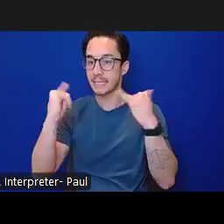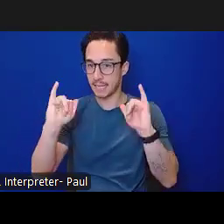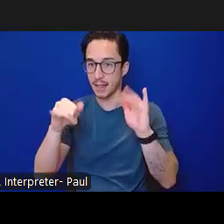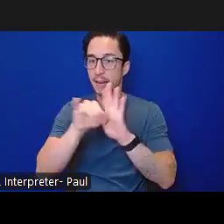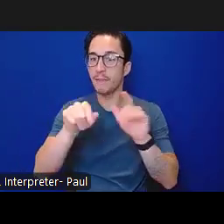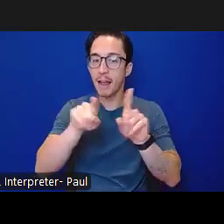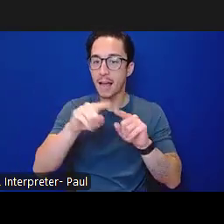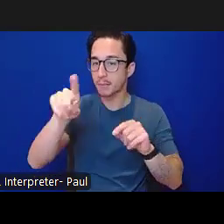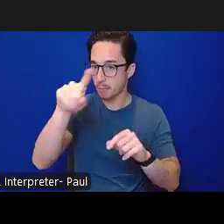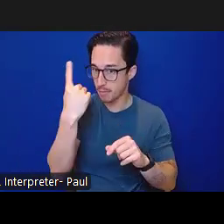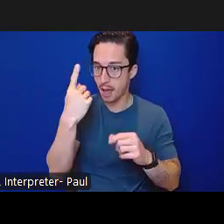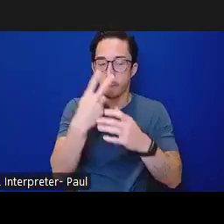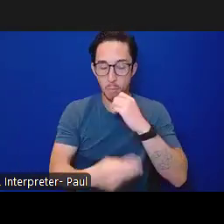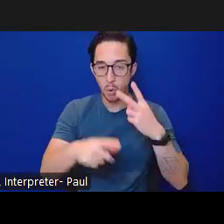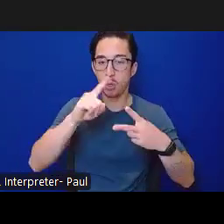and culturally.